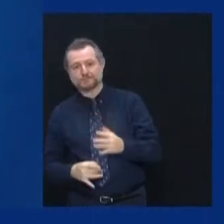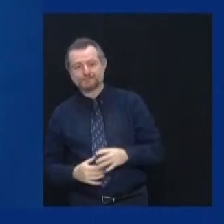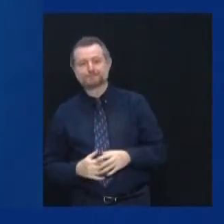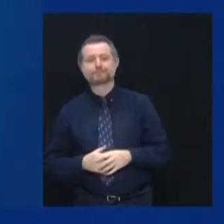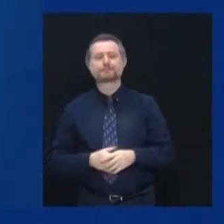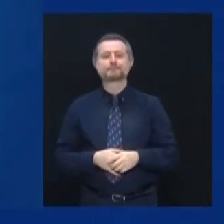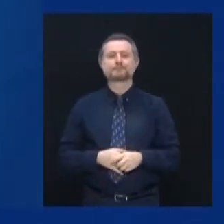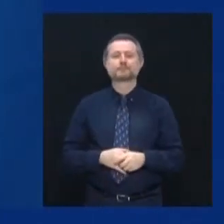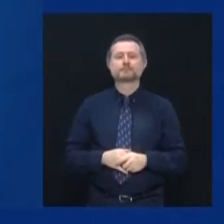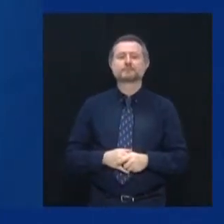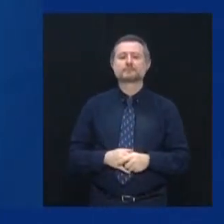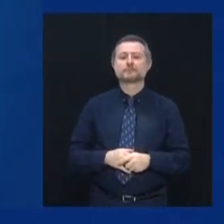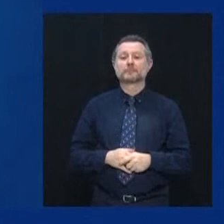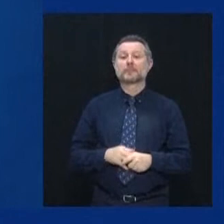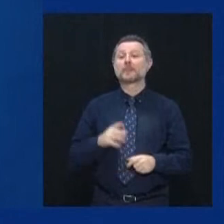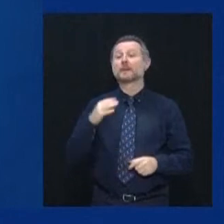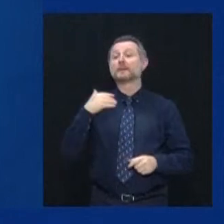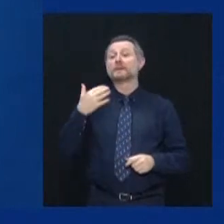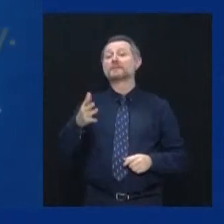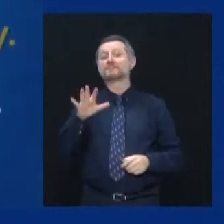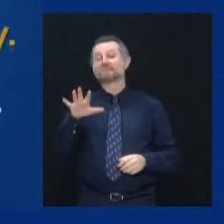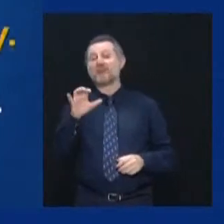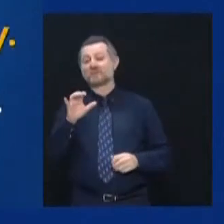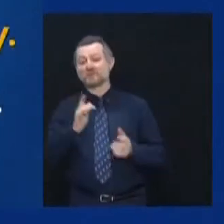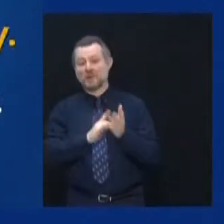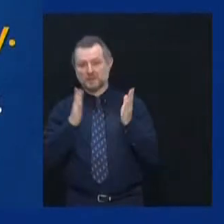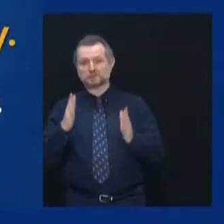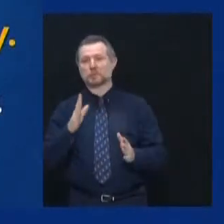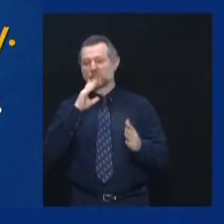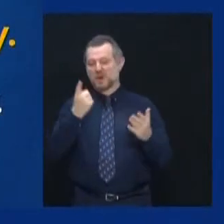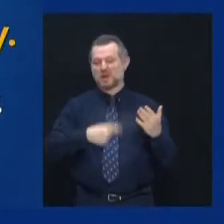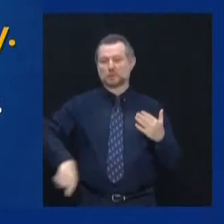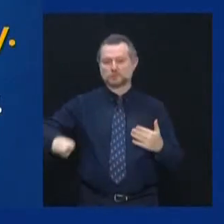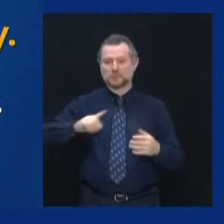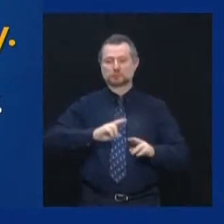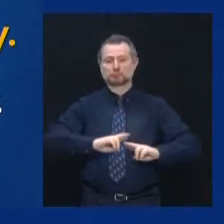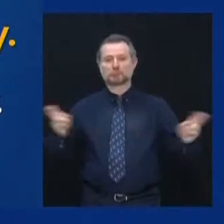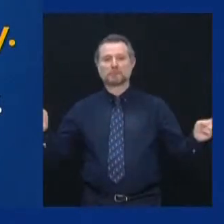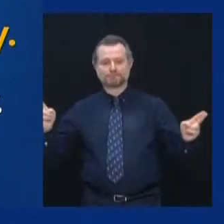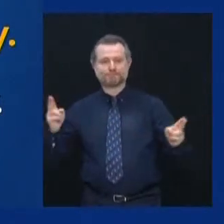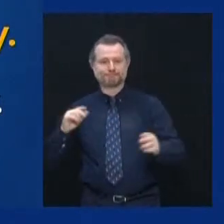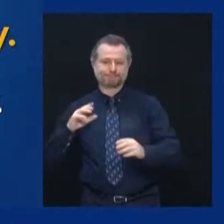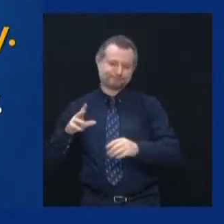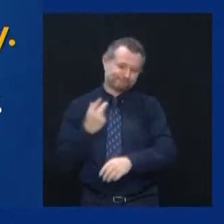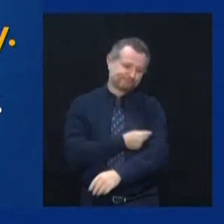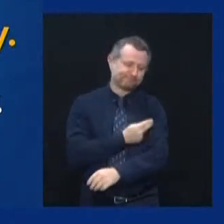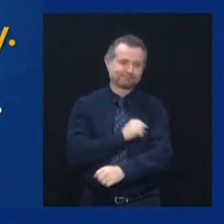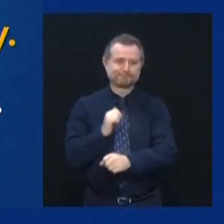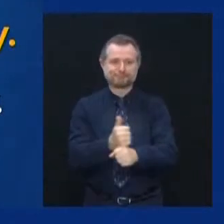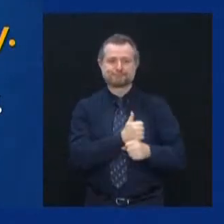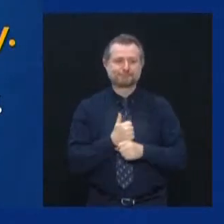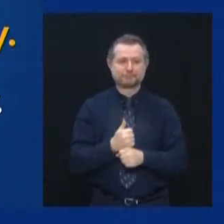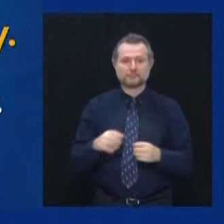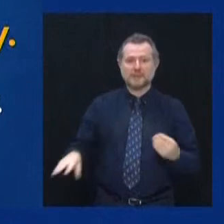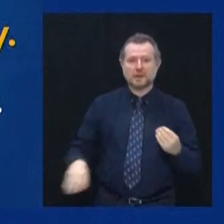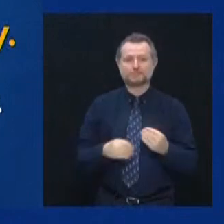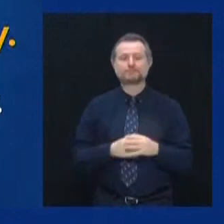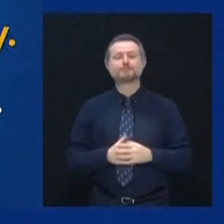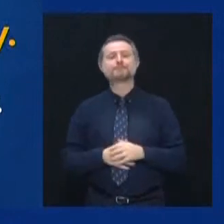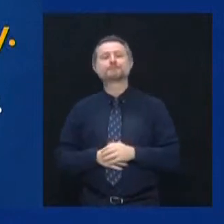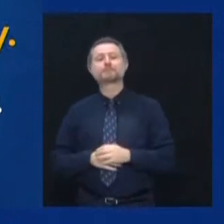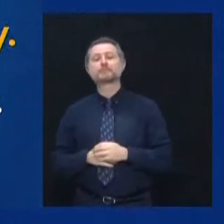this. 500 pharmacies will come online next week, and we'll have hundreds